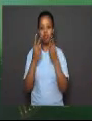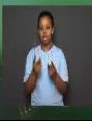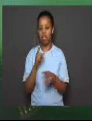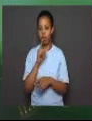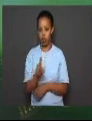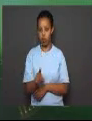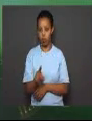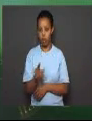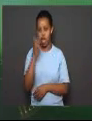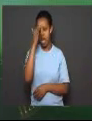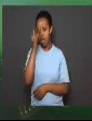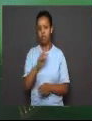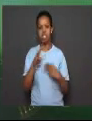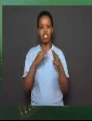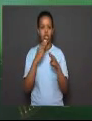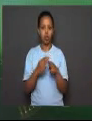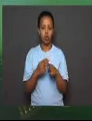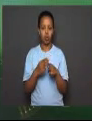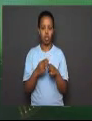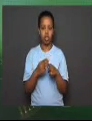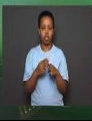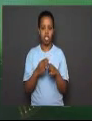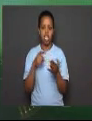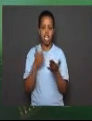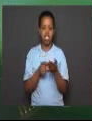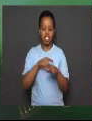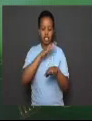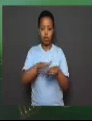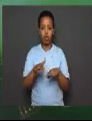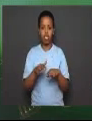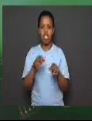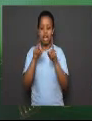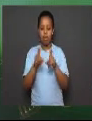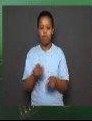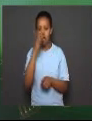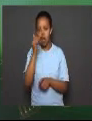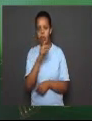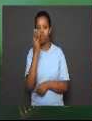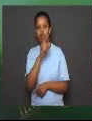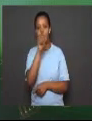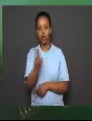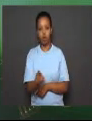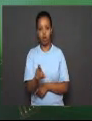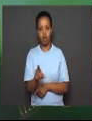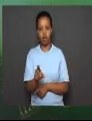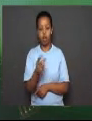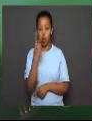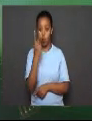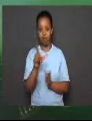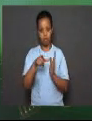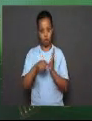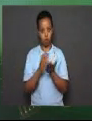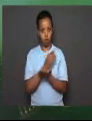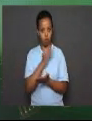Why do scientists like to use fruit flies for experiments? Take 2 minutes